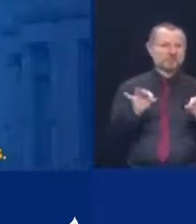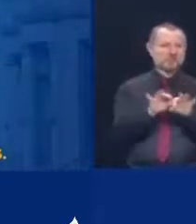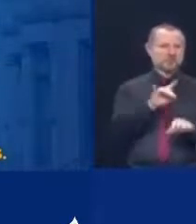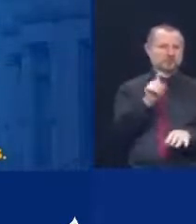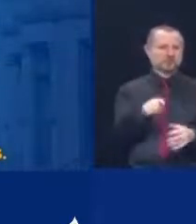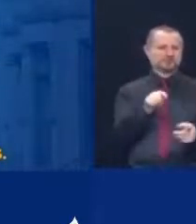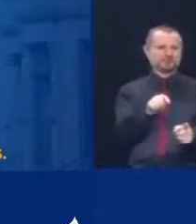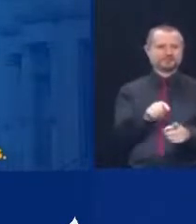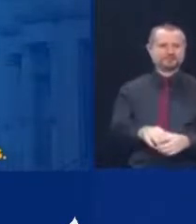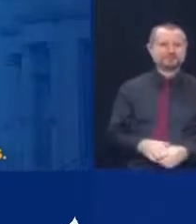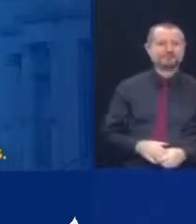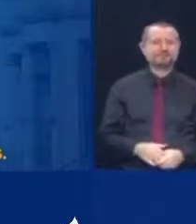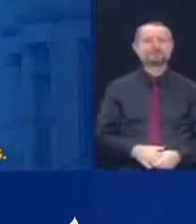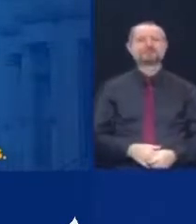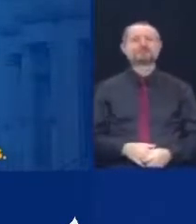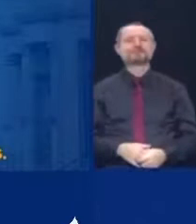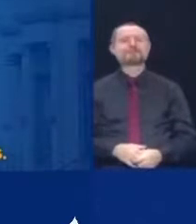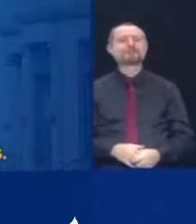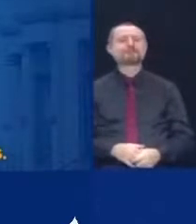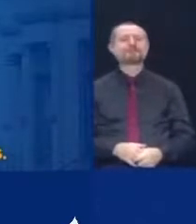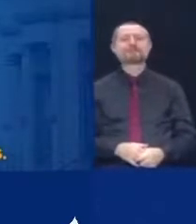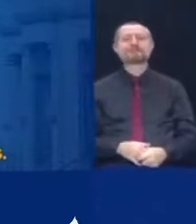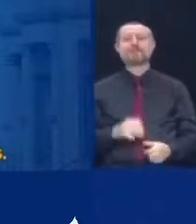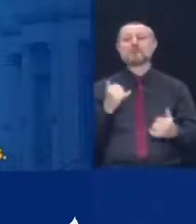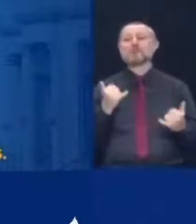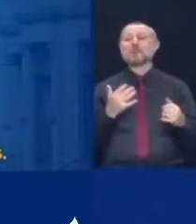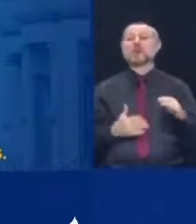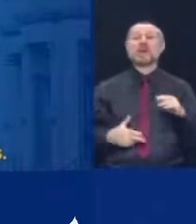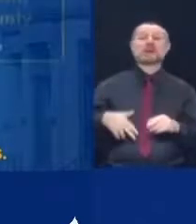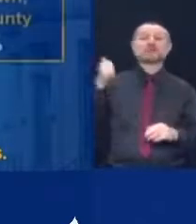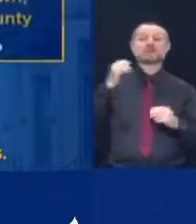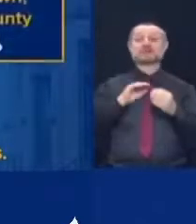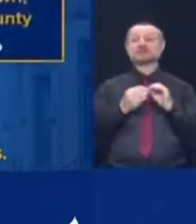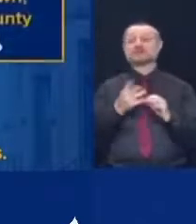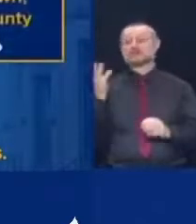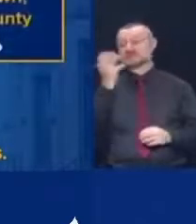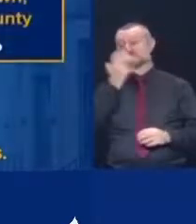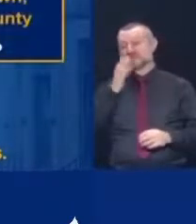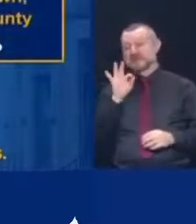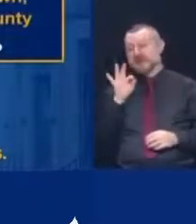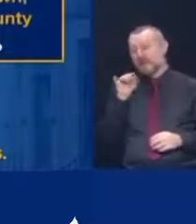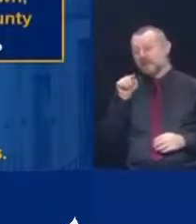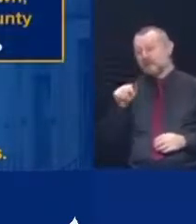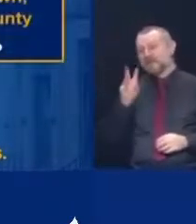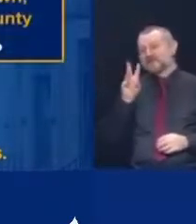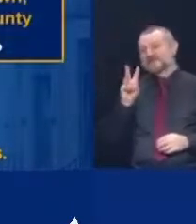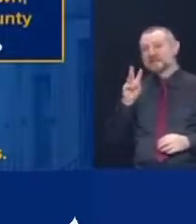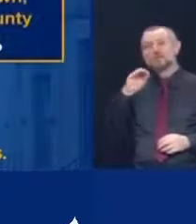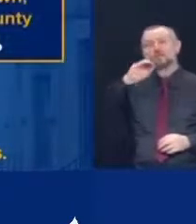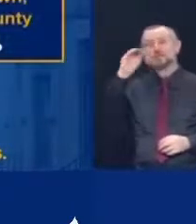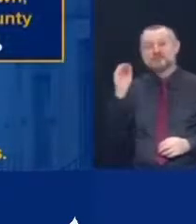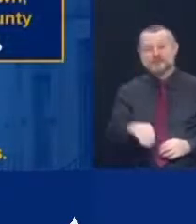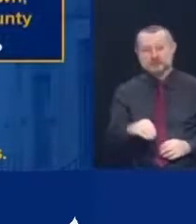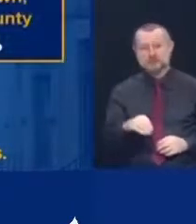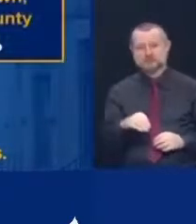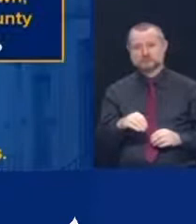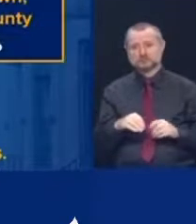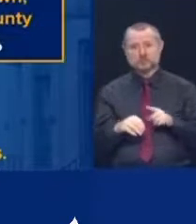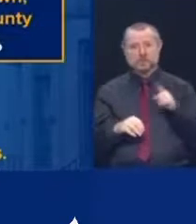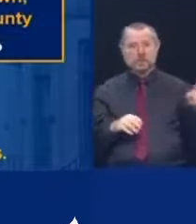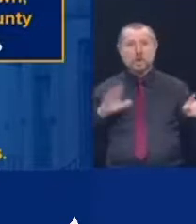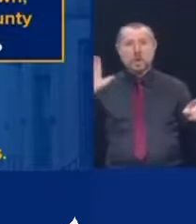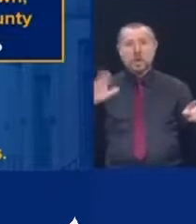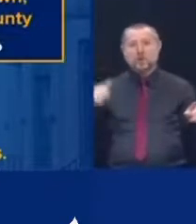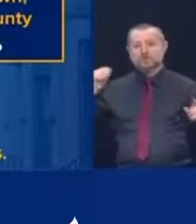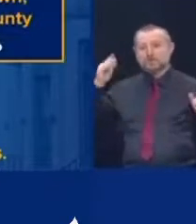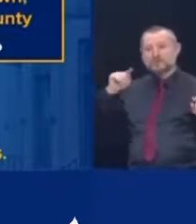This state, the highest infection rate is 9.6. The lowest rate is